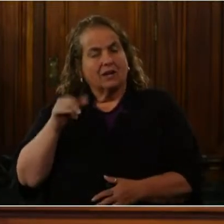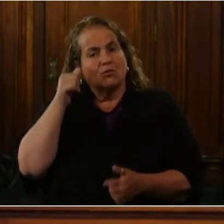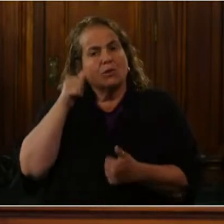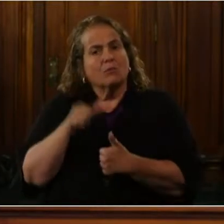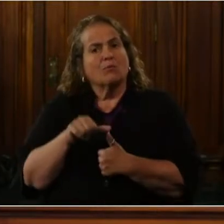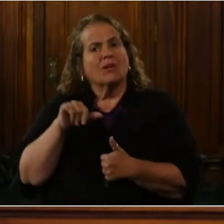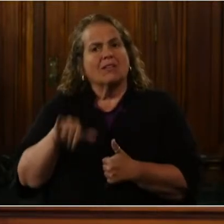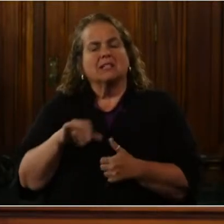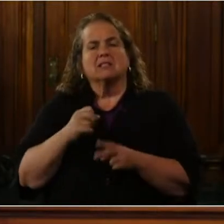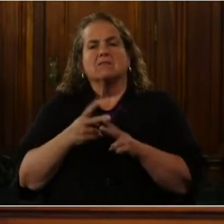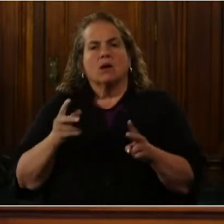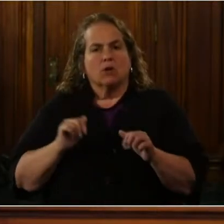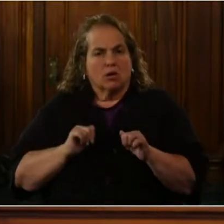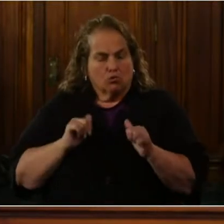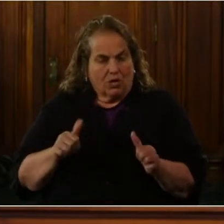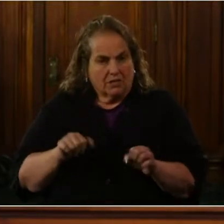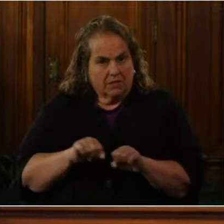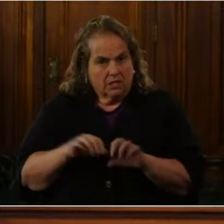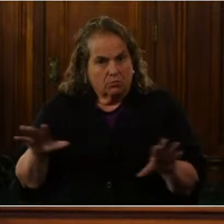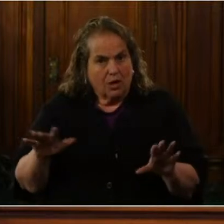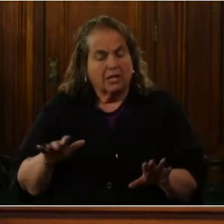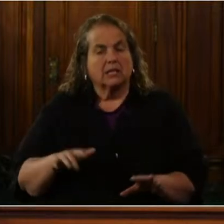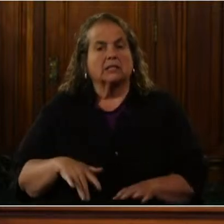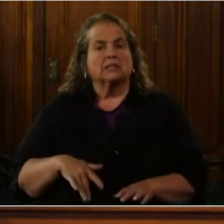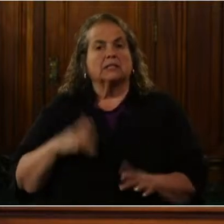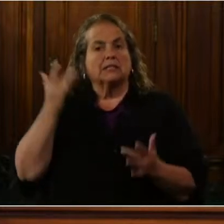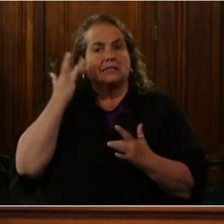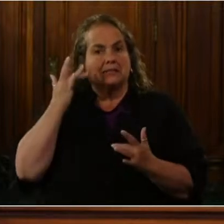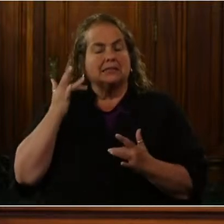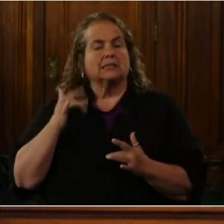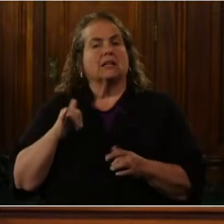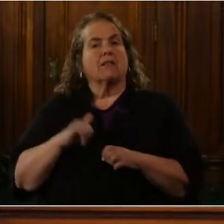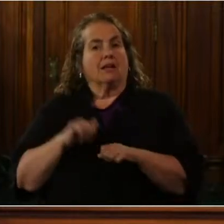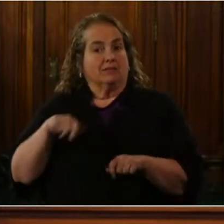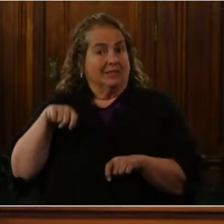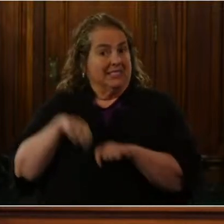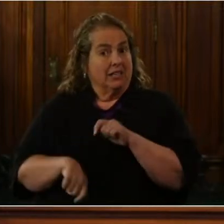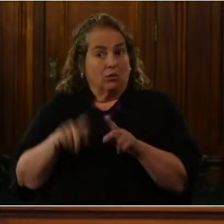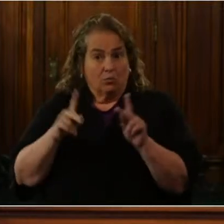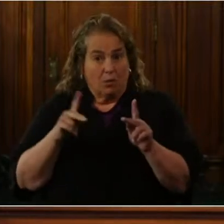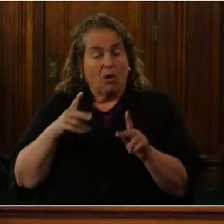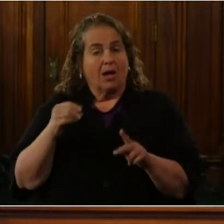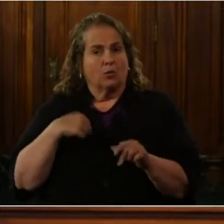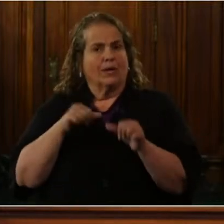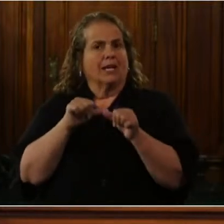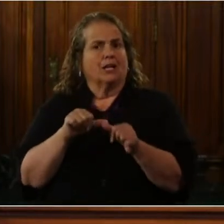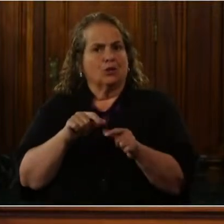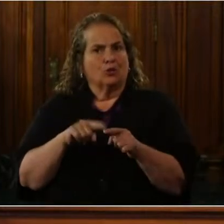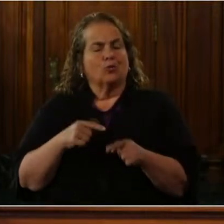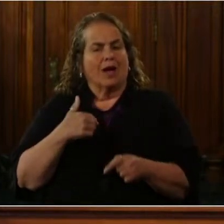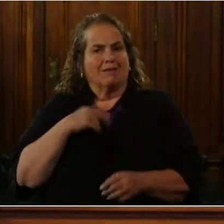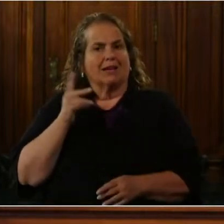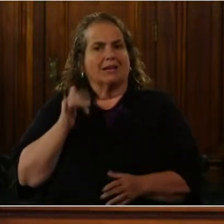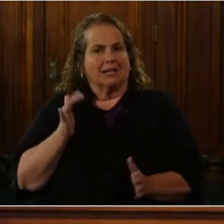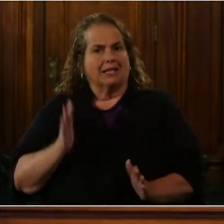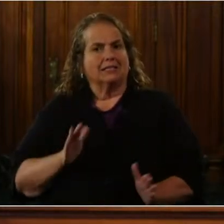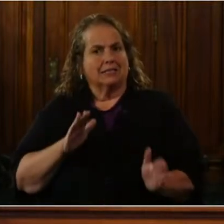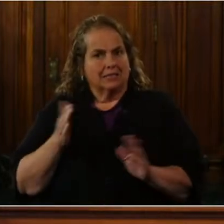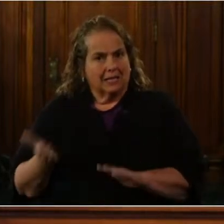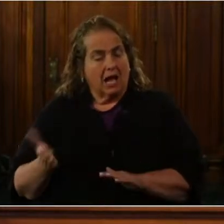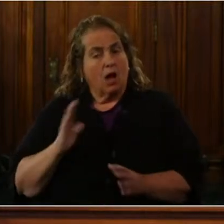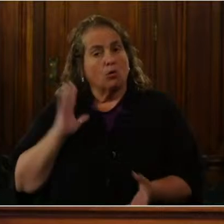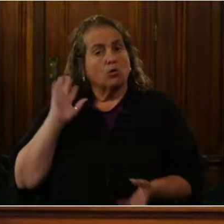is an aggressively spreading, deadly disease, and we continue to lose Kentuckians to it. Our total number